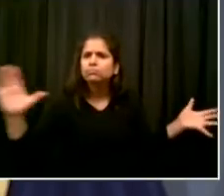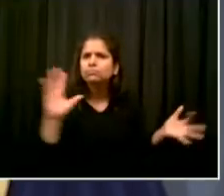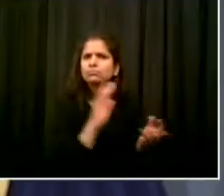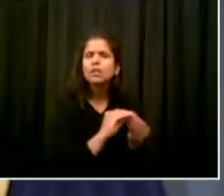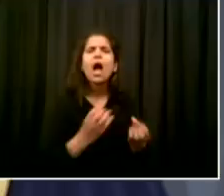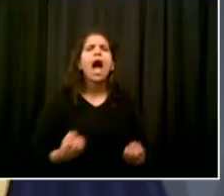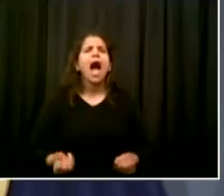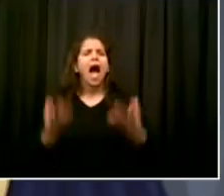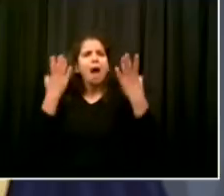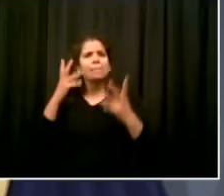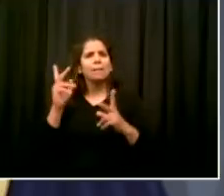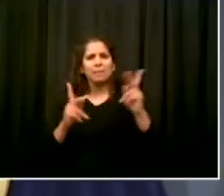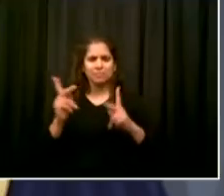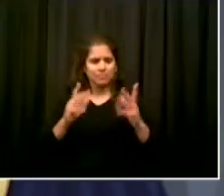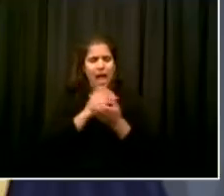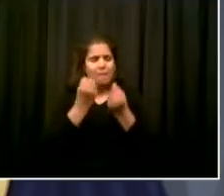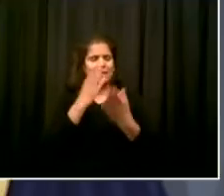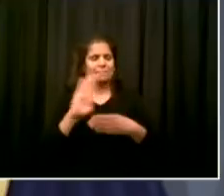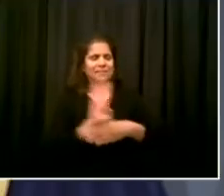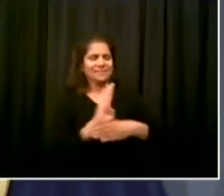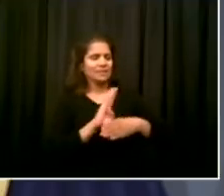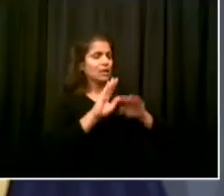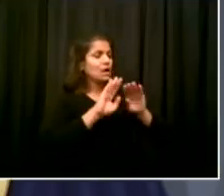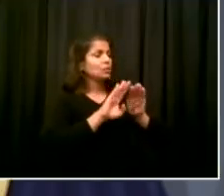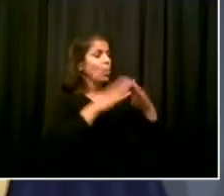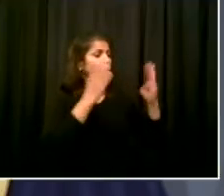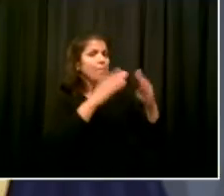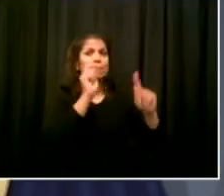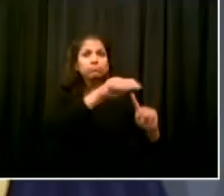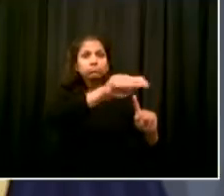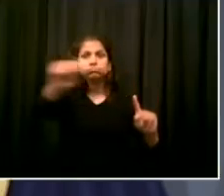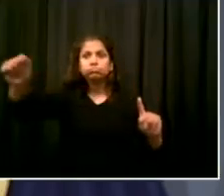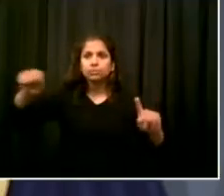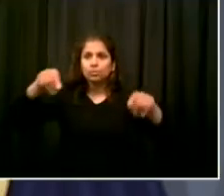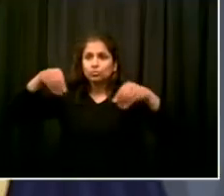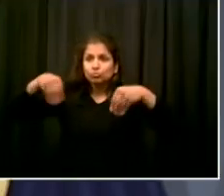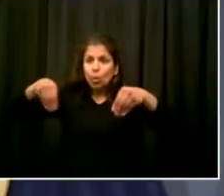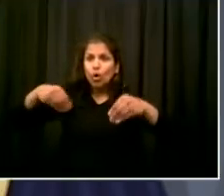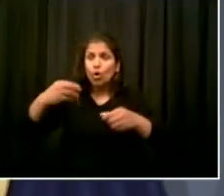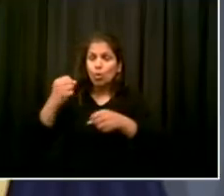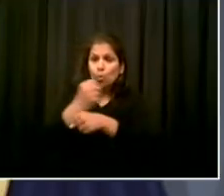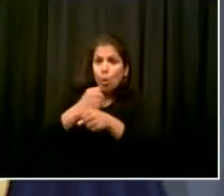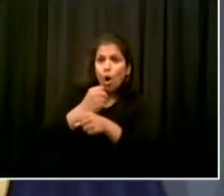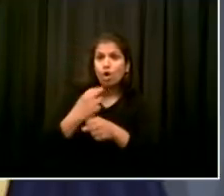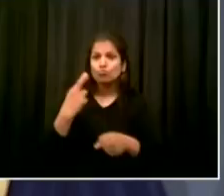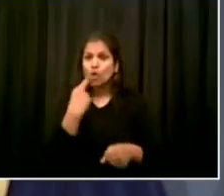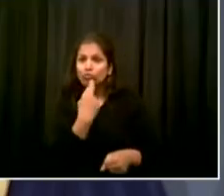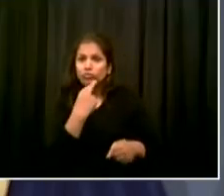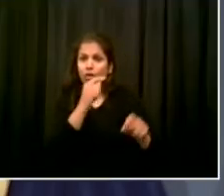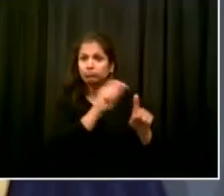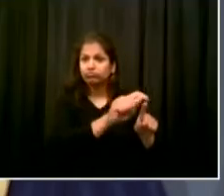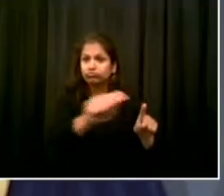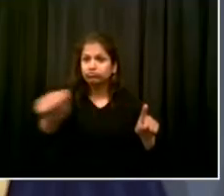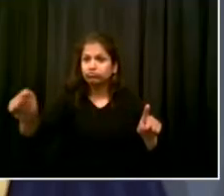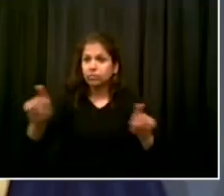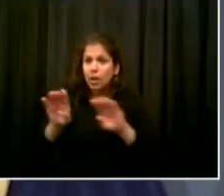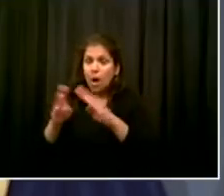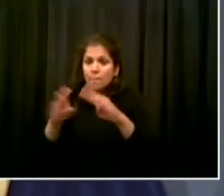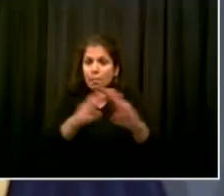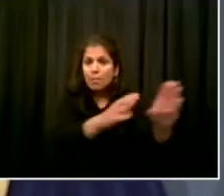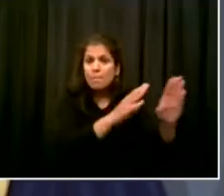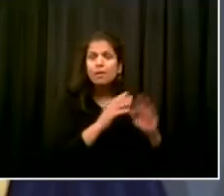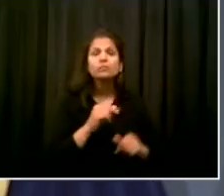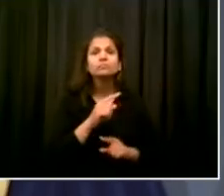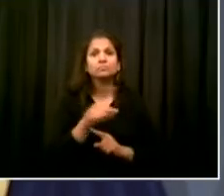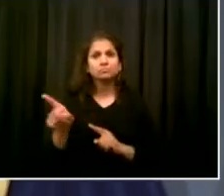sense of compliance with the social distancing requirements at the newly reopen businesses, and has anything